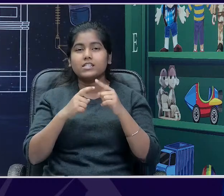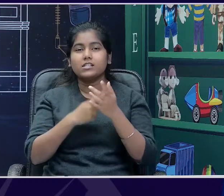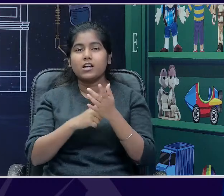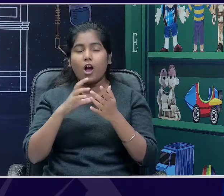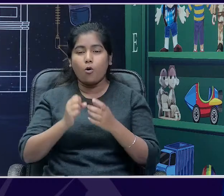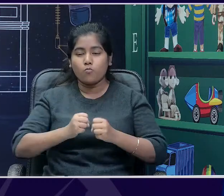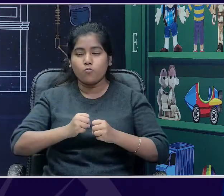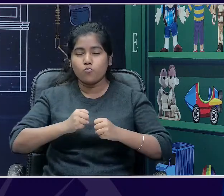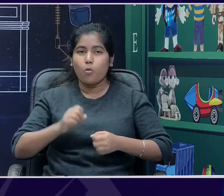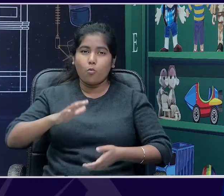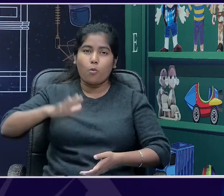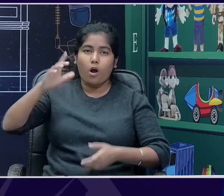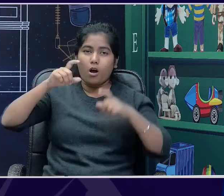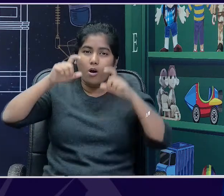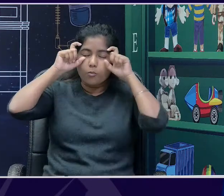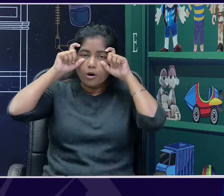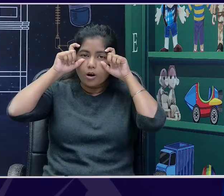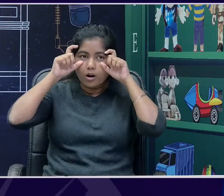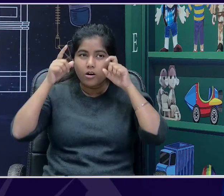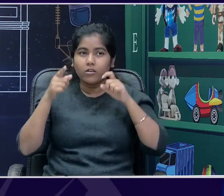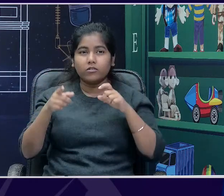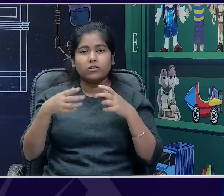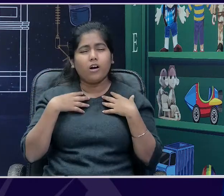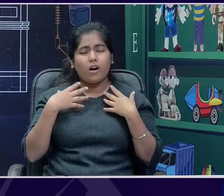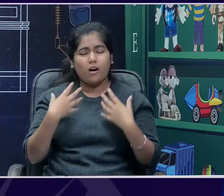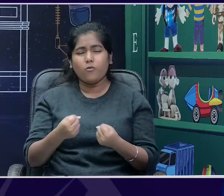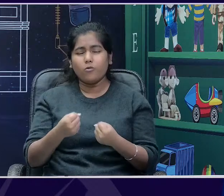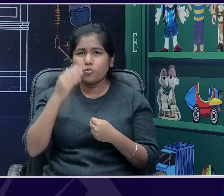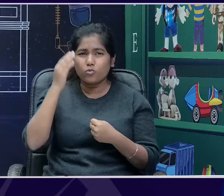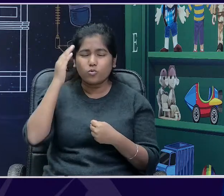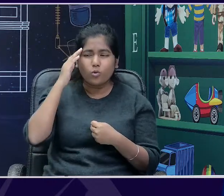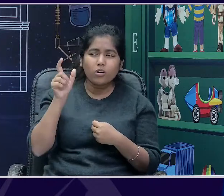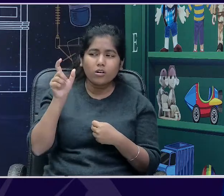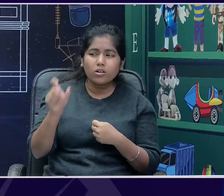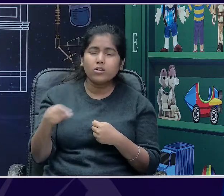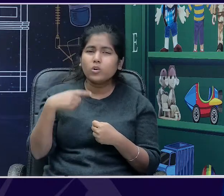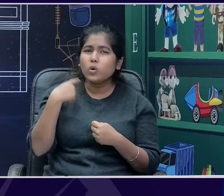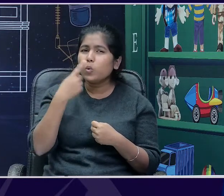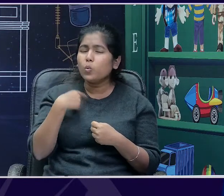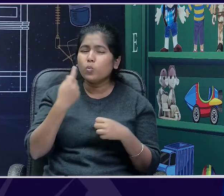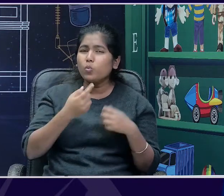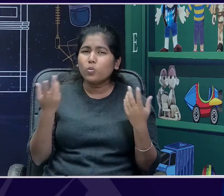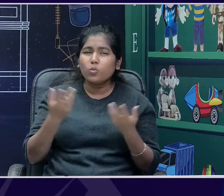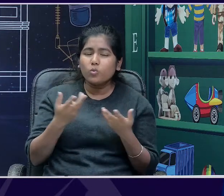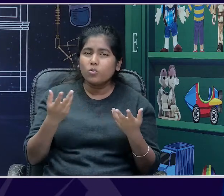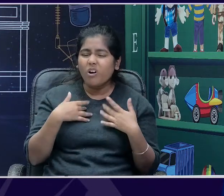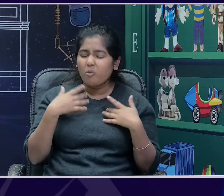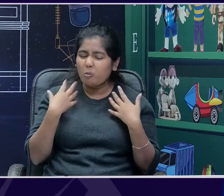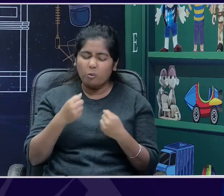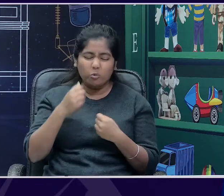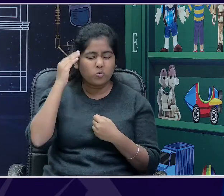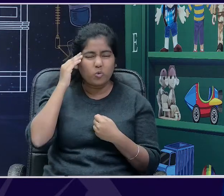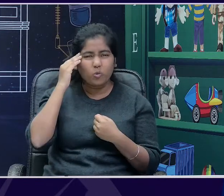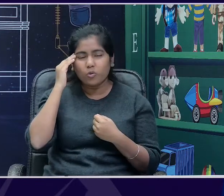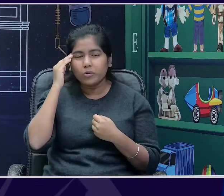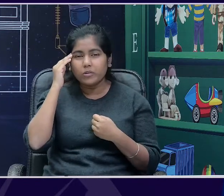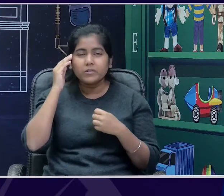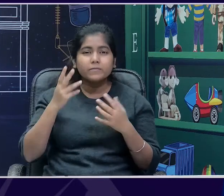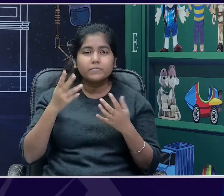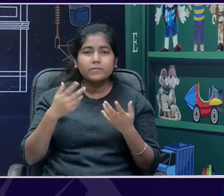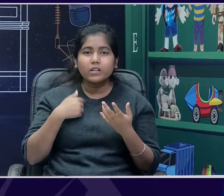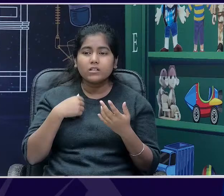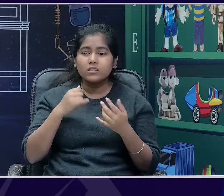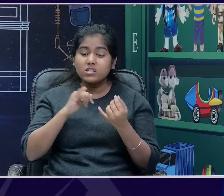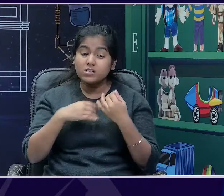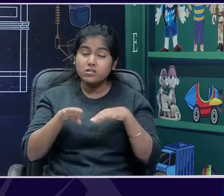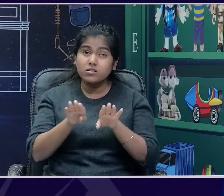person, spectacled. Even I'm eager to know about who was that. Right. Who is the visitor? Who visits him on